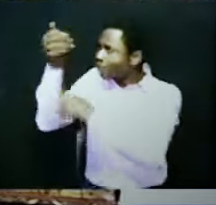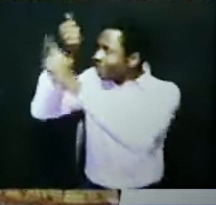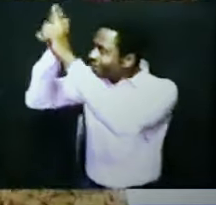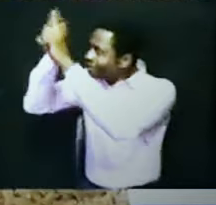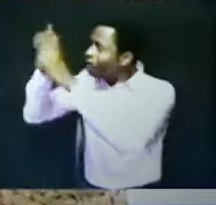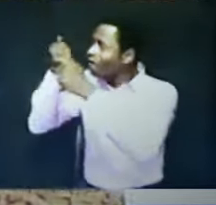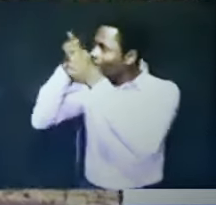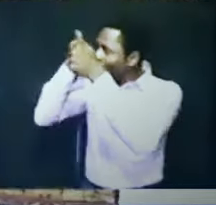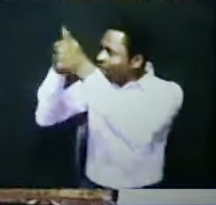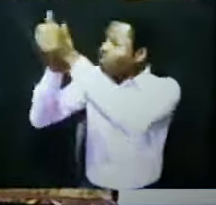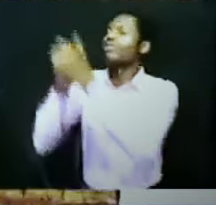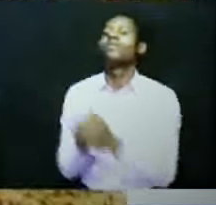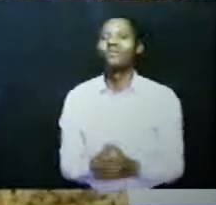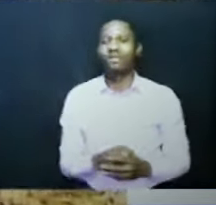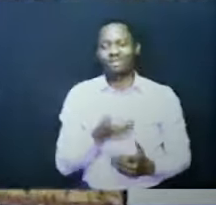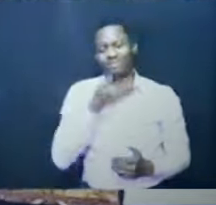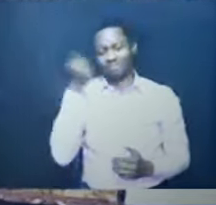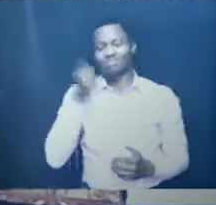Through